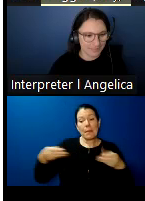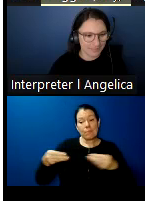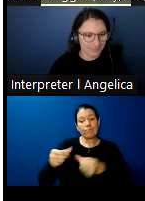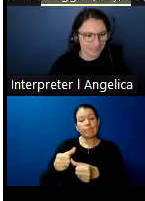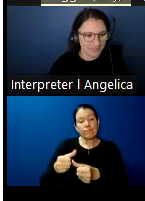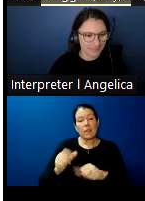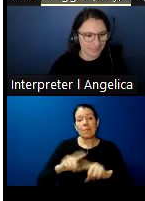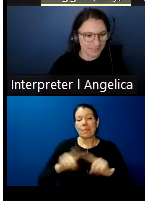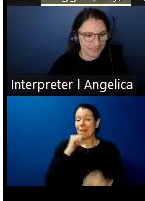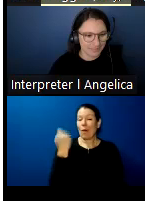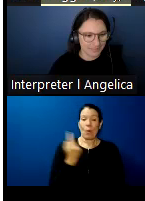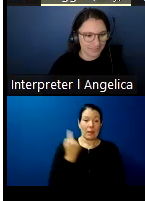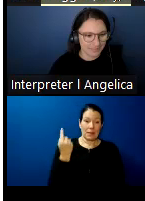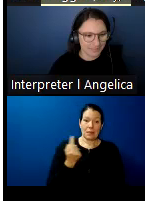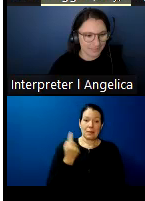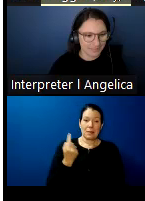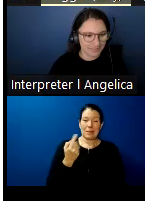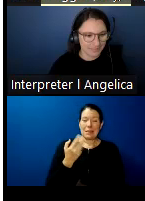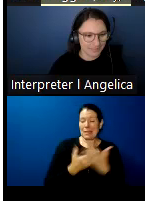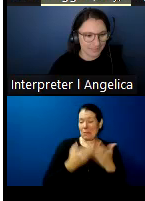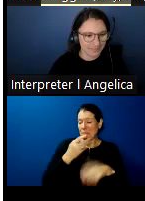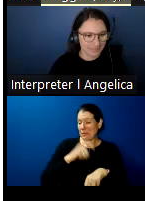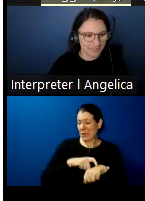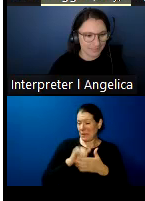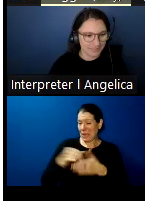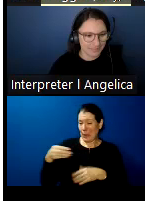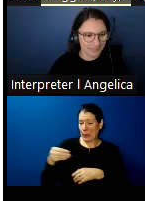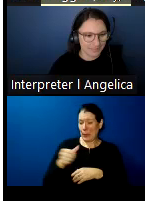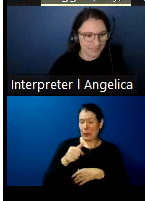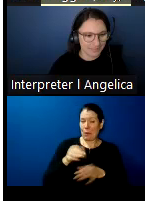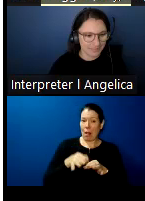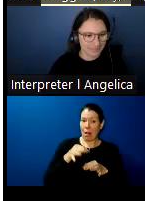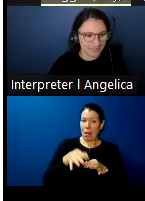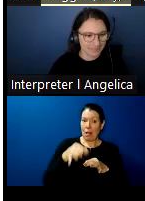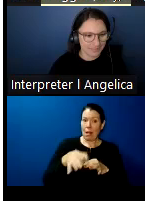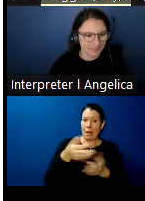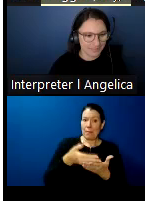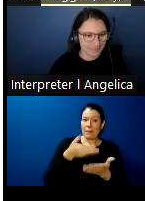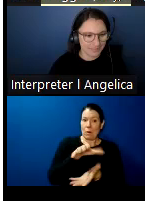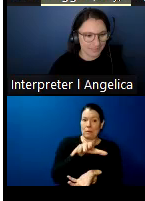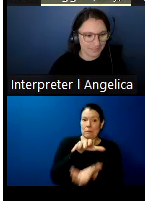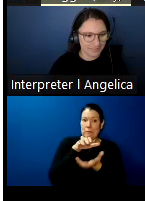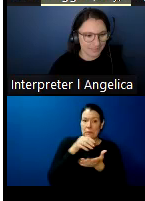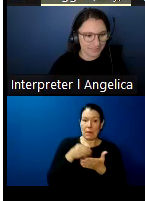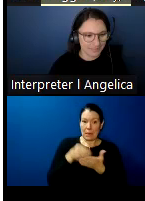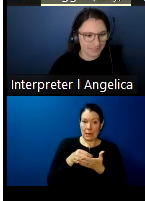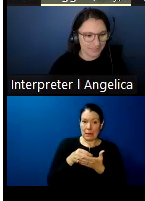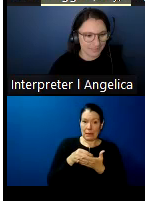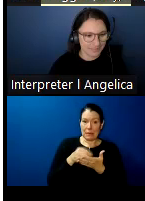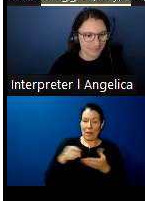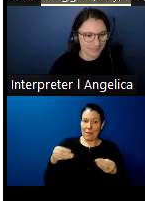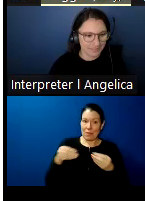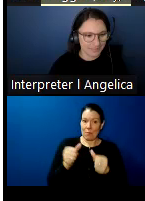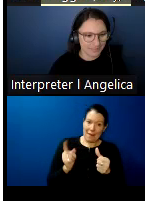but not always. And sometimes that reimbursement takes a long time for a survivor, so they have to put those costs up